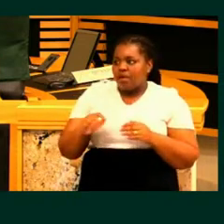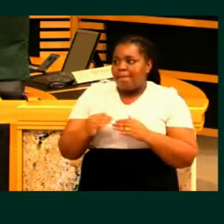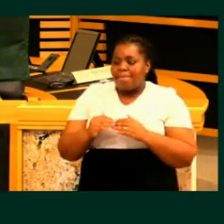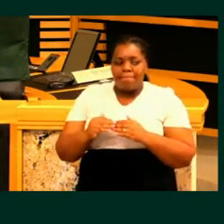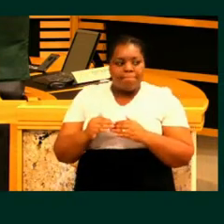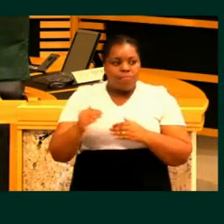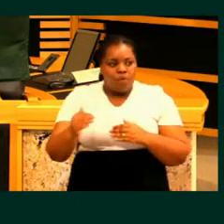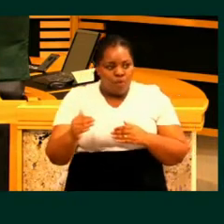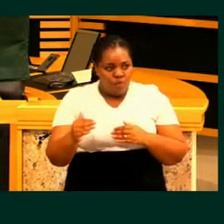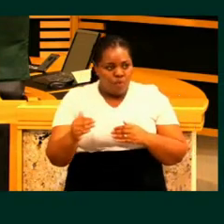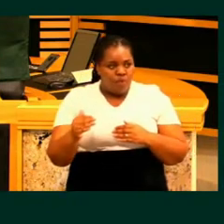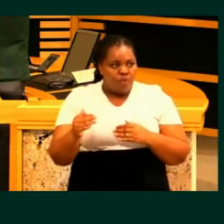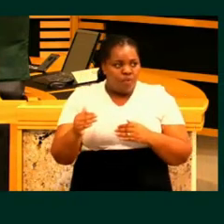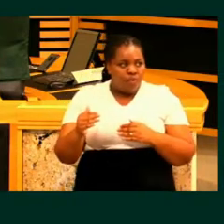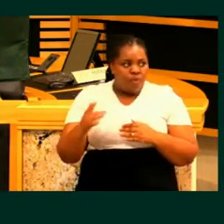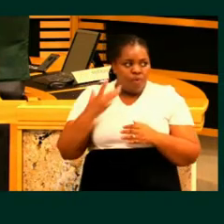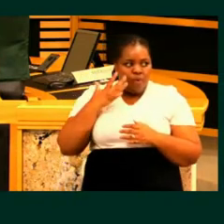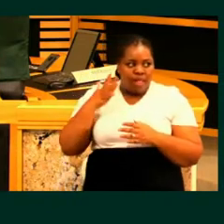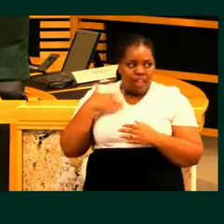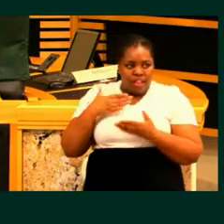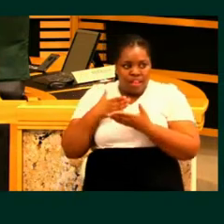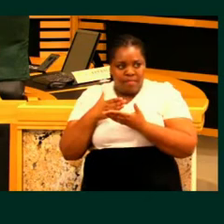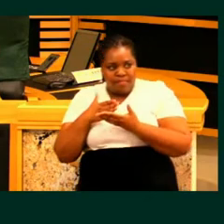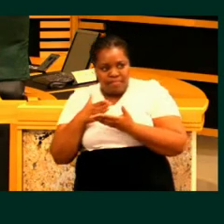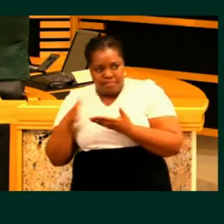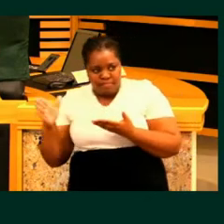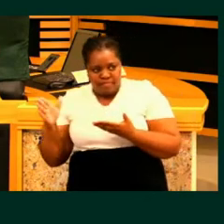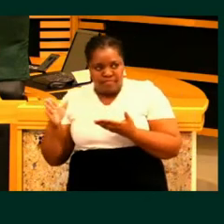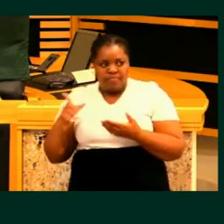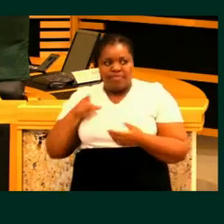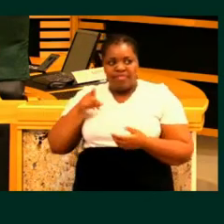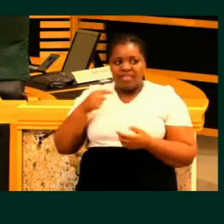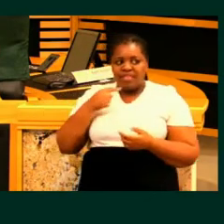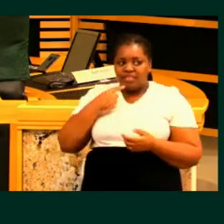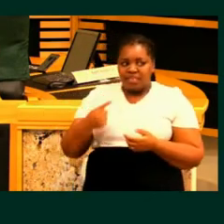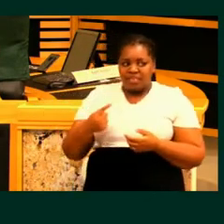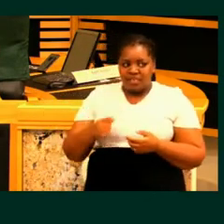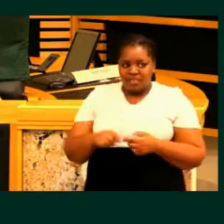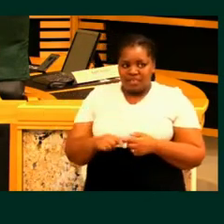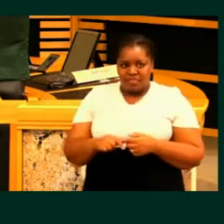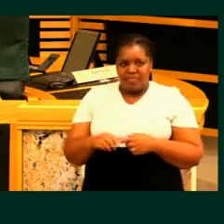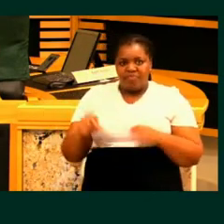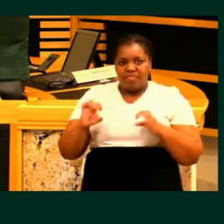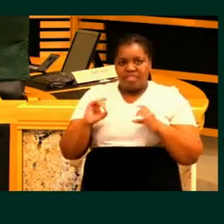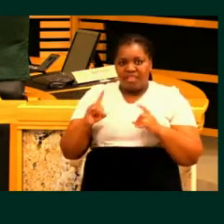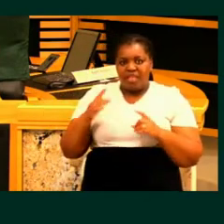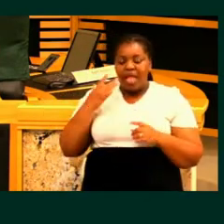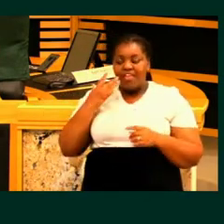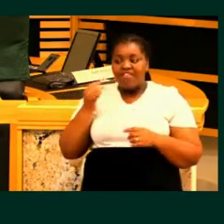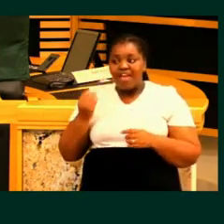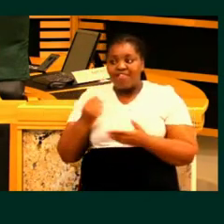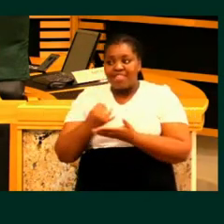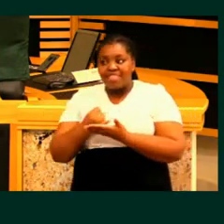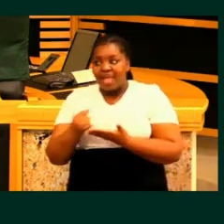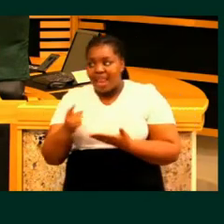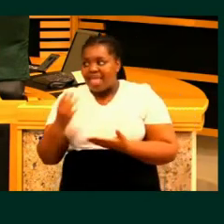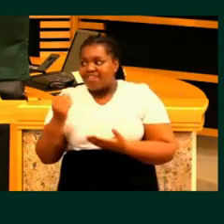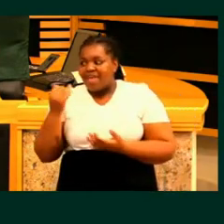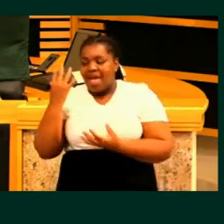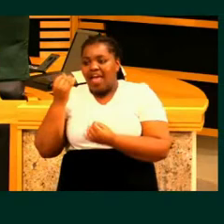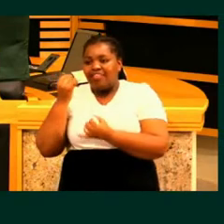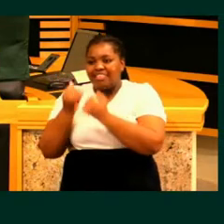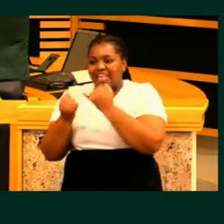modification by eliminating that the part that says educators will found guilty if they having sexual